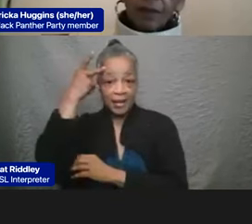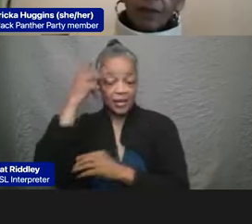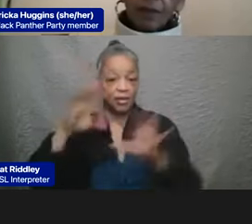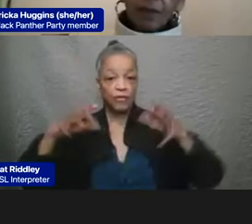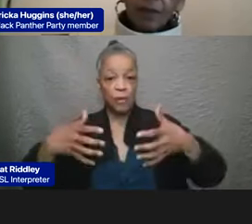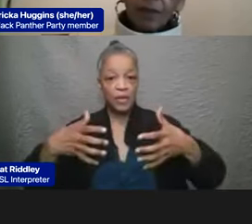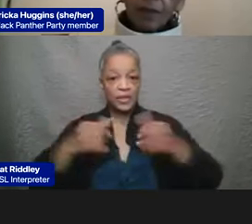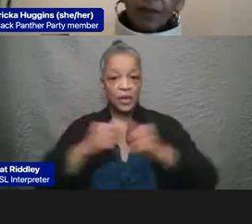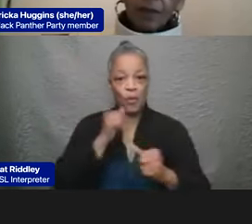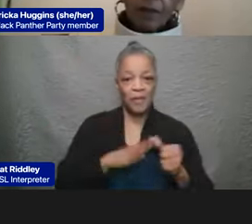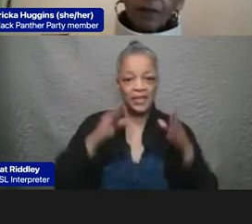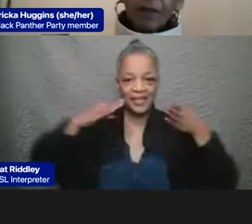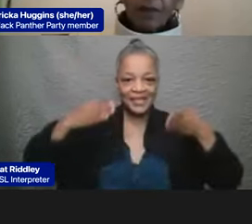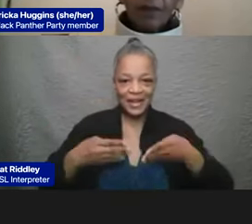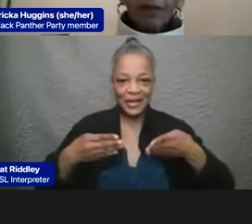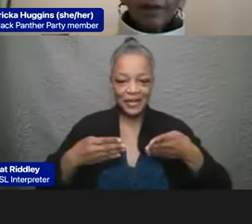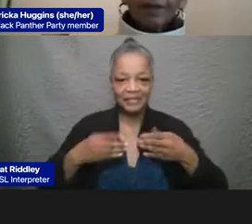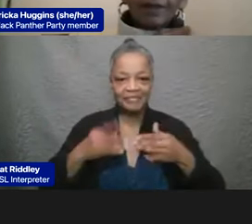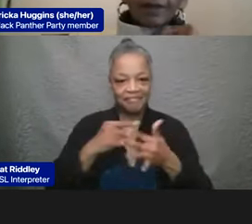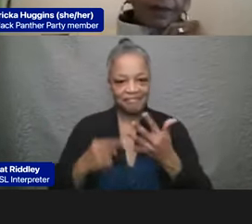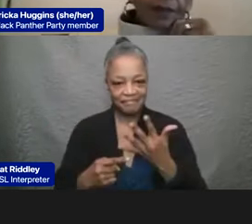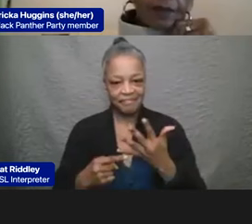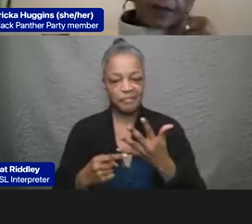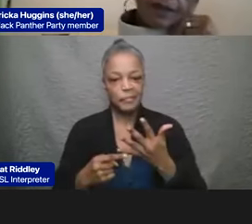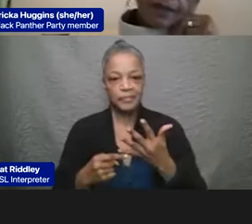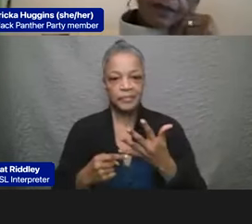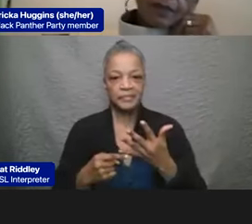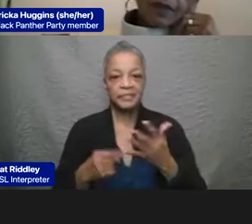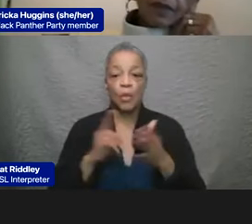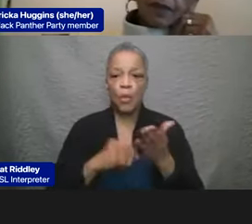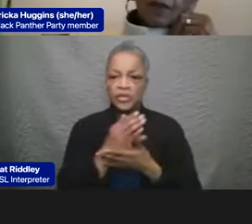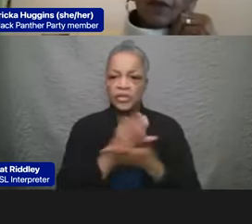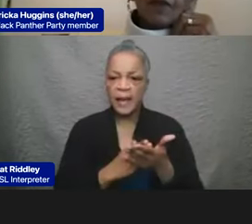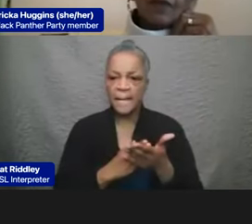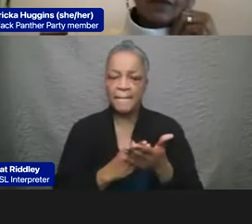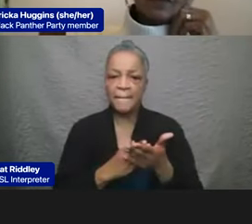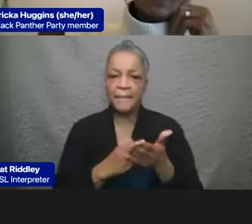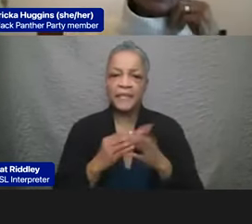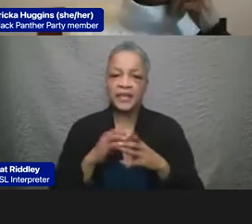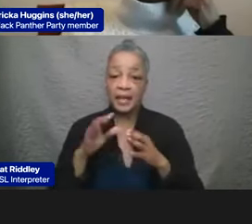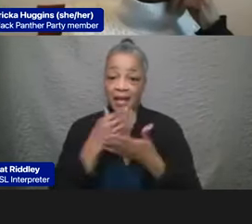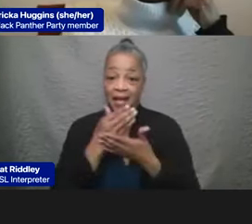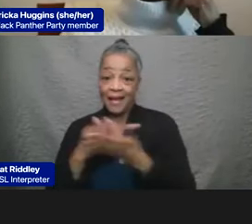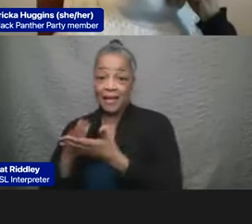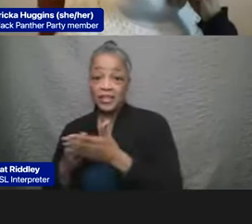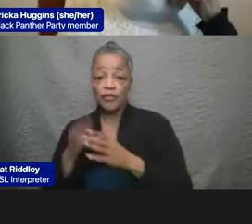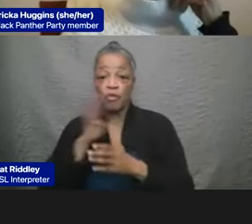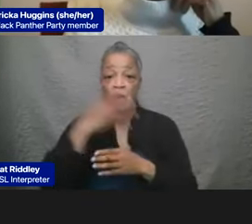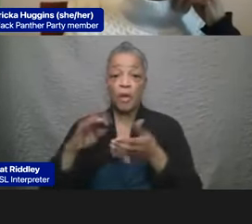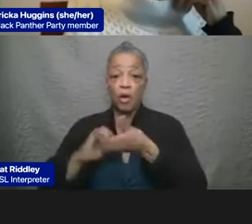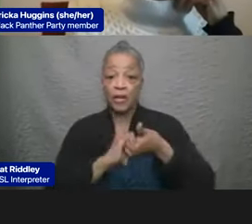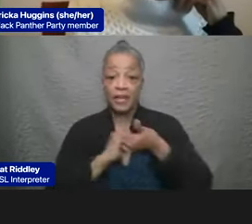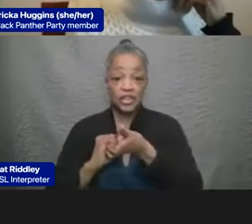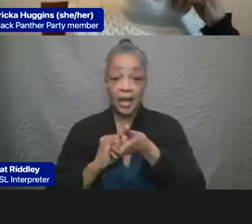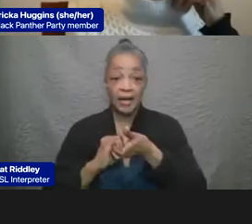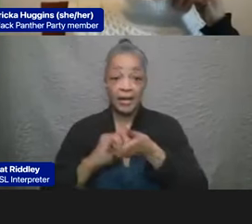formations, women-centered ones, so on and so forth. So what are some of the elements of a rainbow coalition? Of